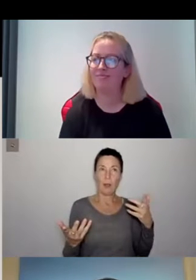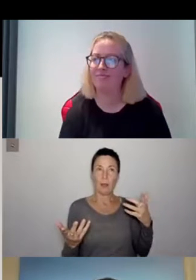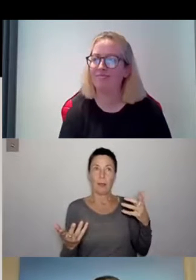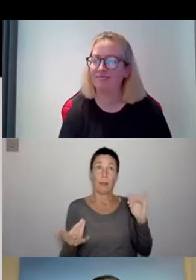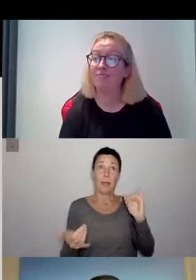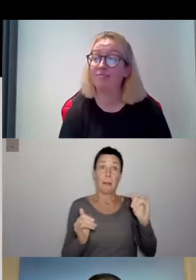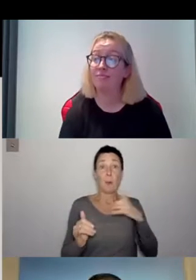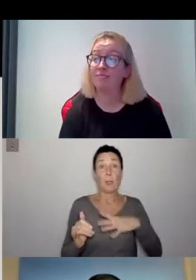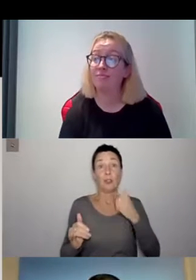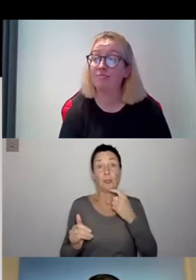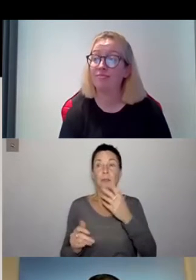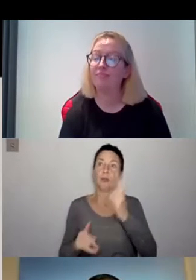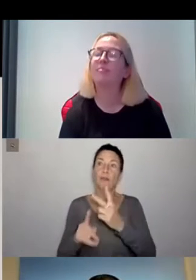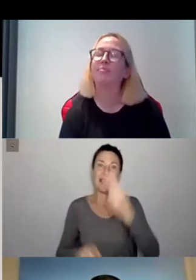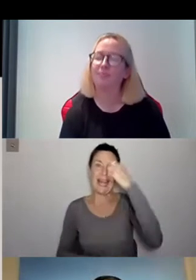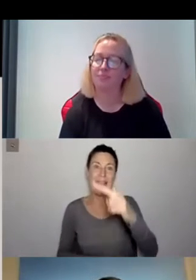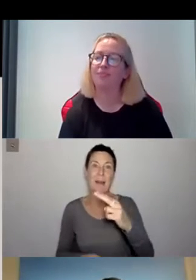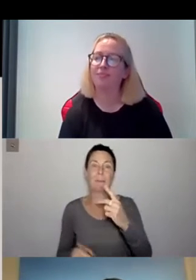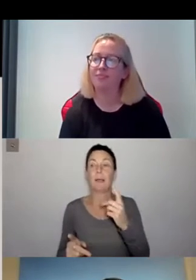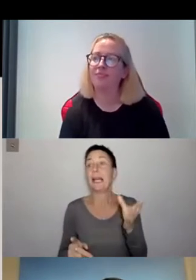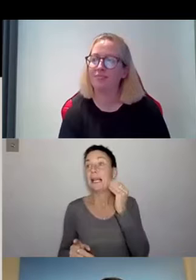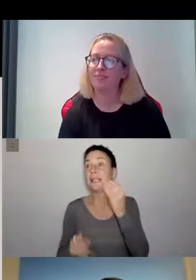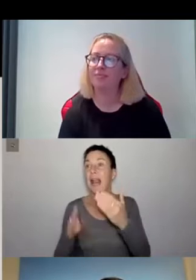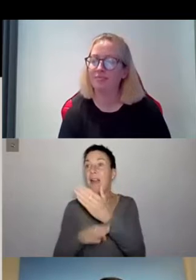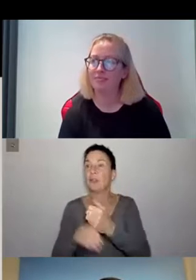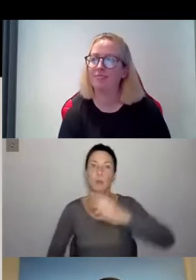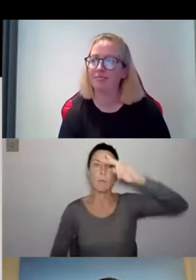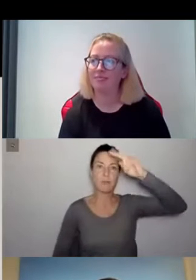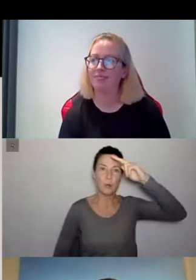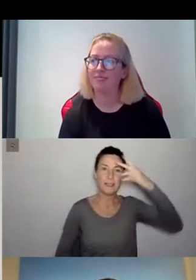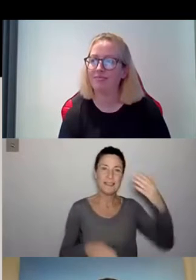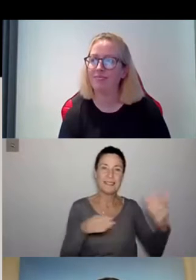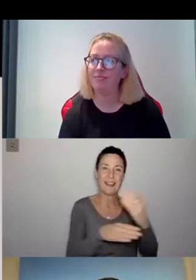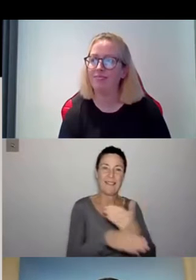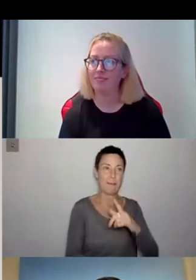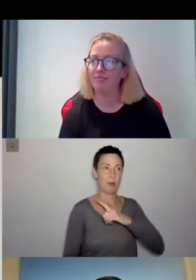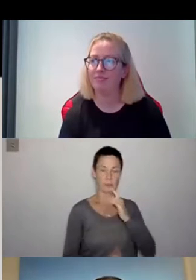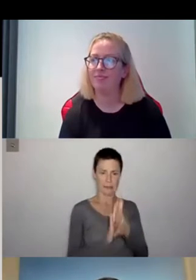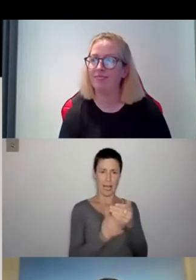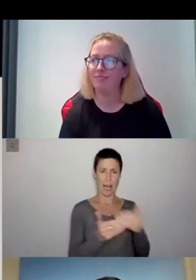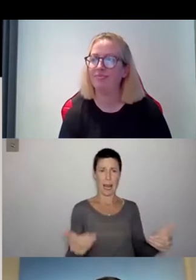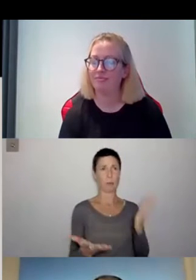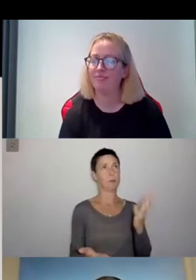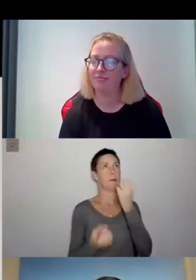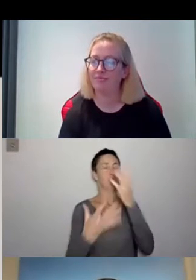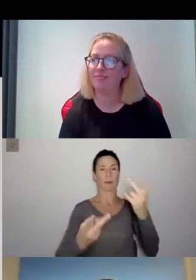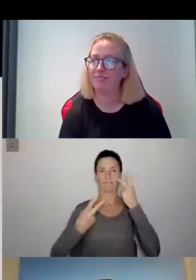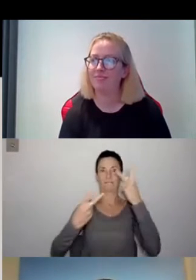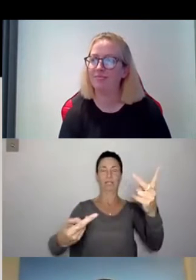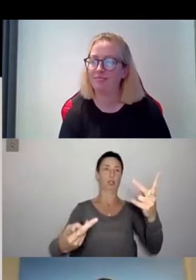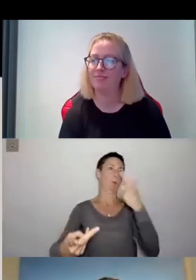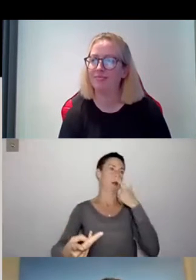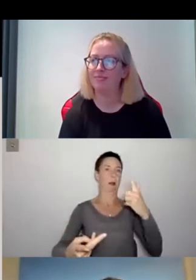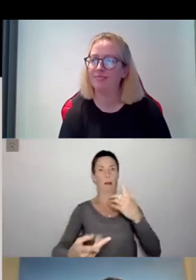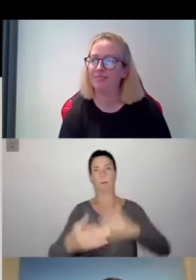effort to processing effort, because sign language, even though it's a brilliant visual or inclusive